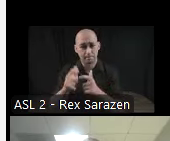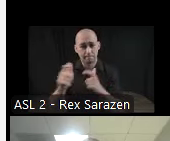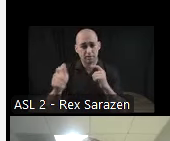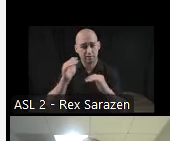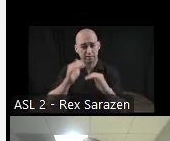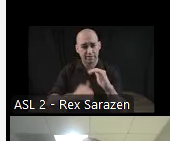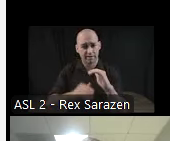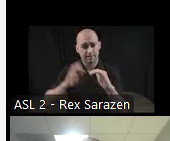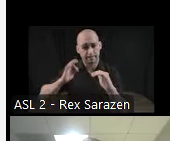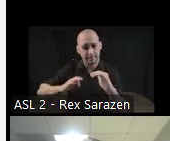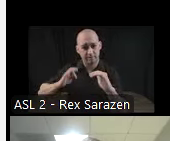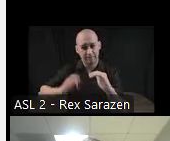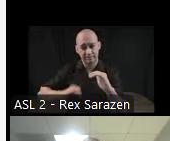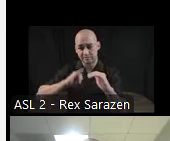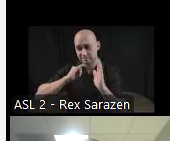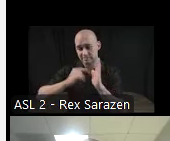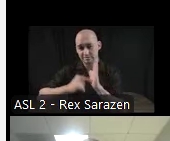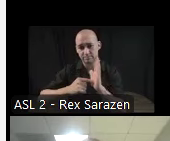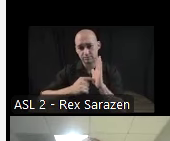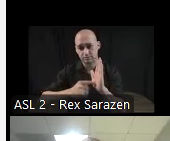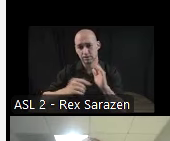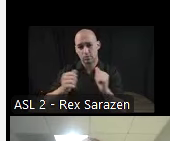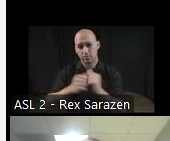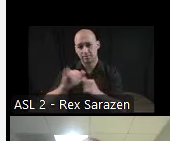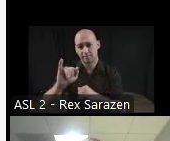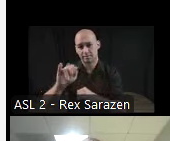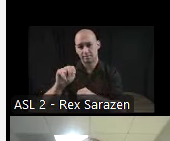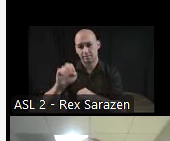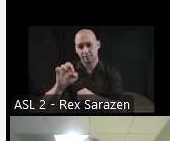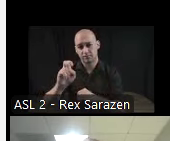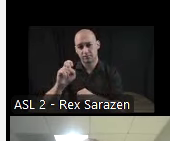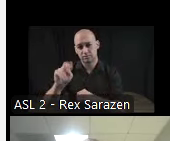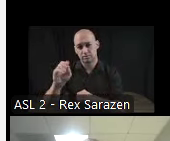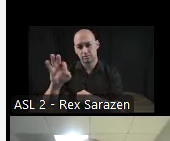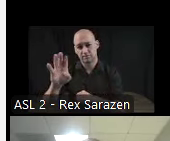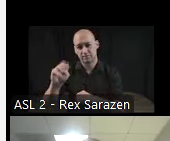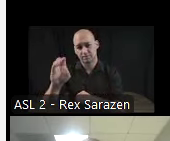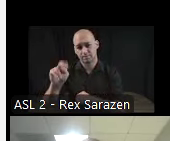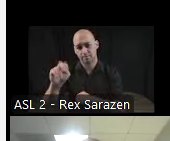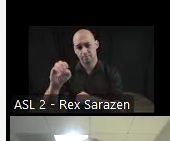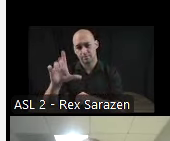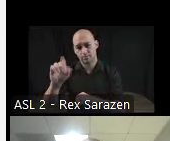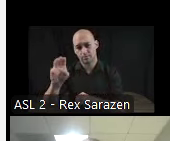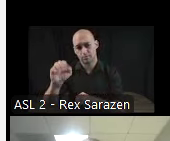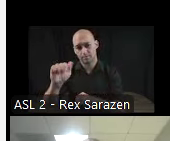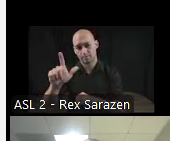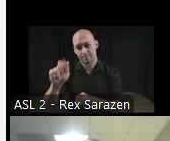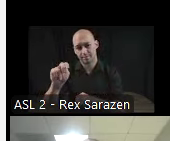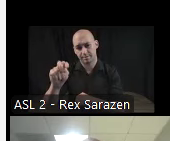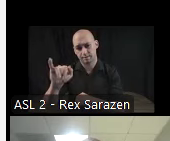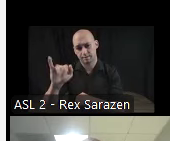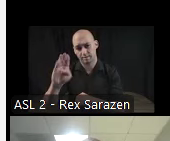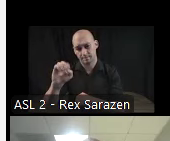benefits that are being demonstrated using infusions of monoclonal antibodies. So the good news here is people can right